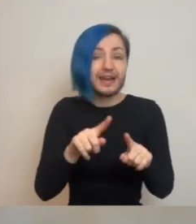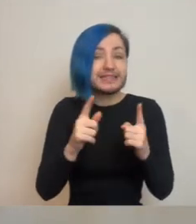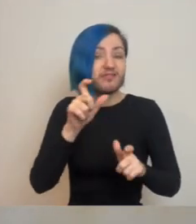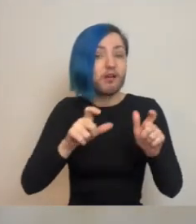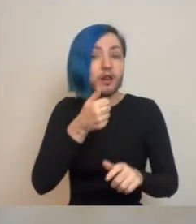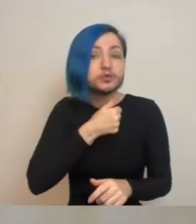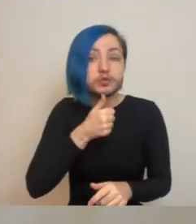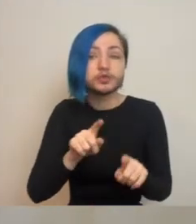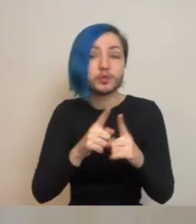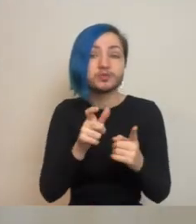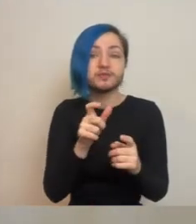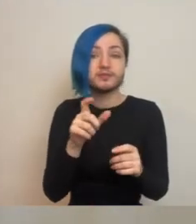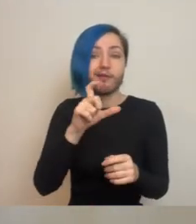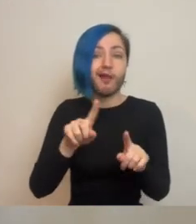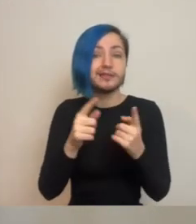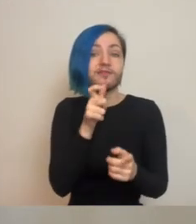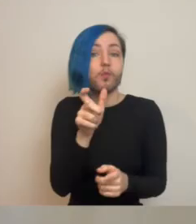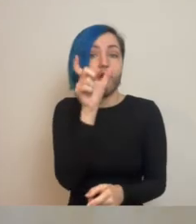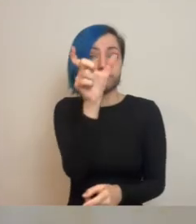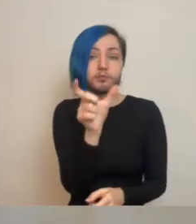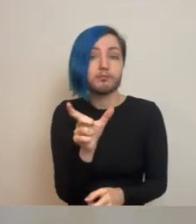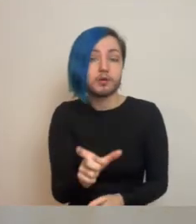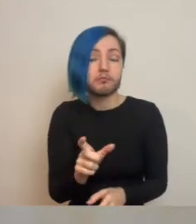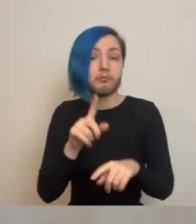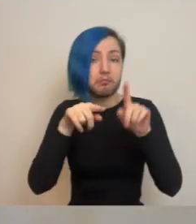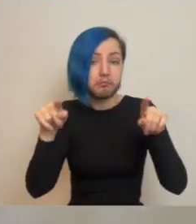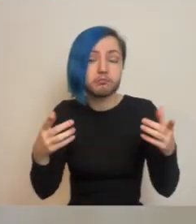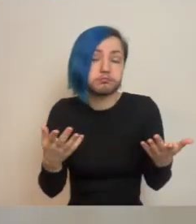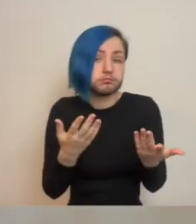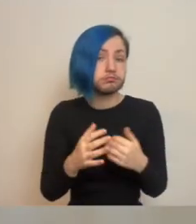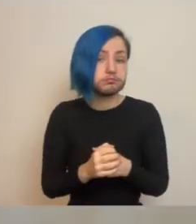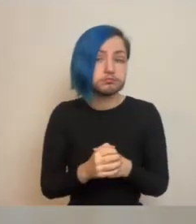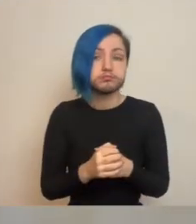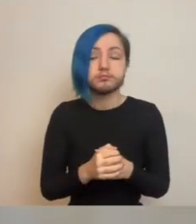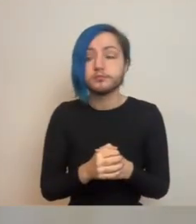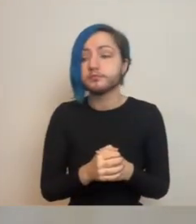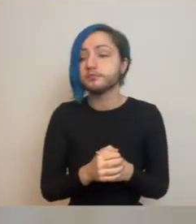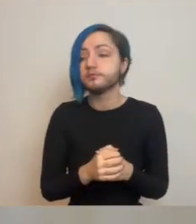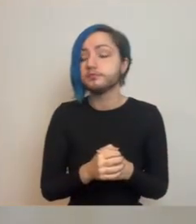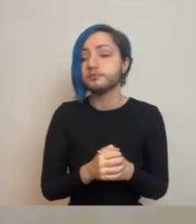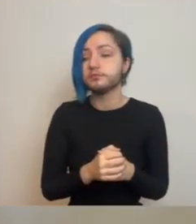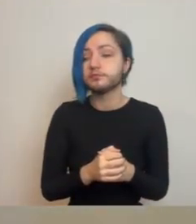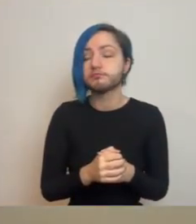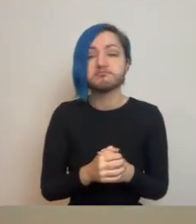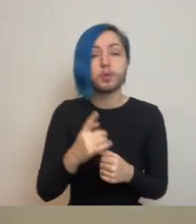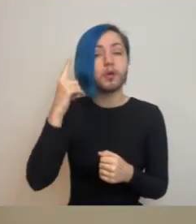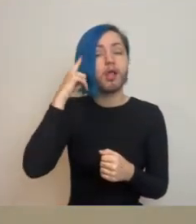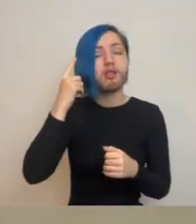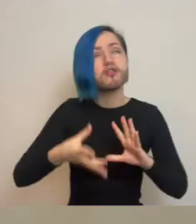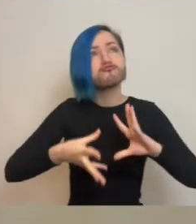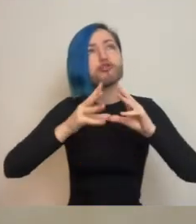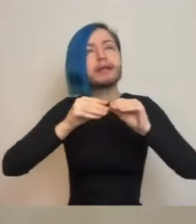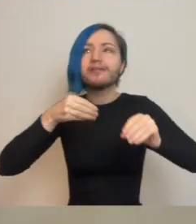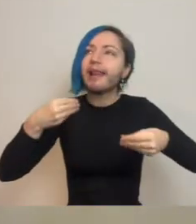colours. Each word could be a different colour. So be thinking as